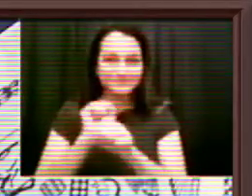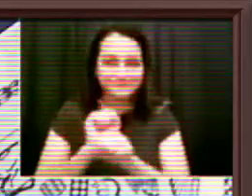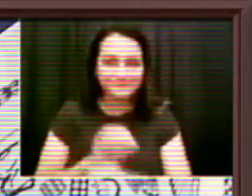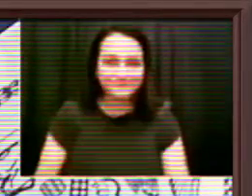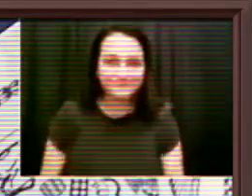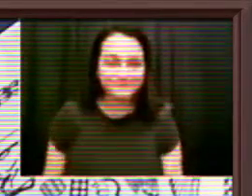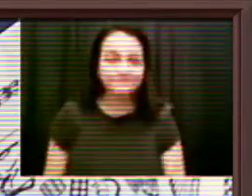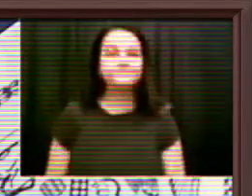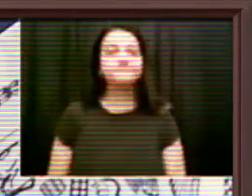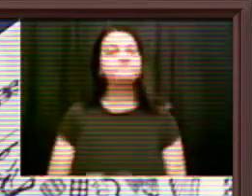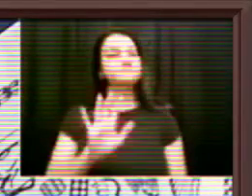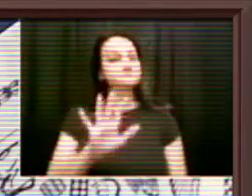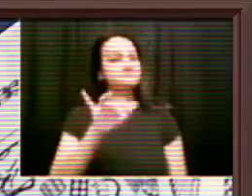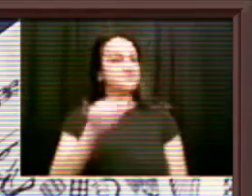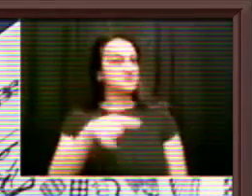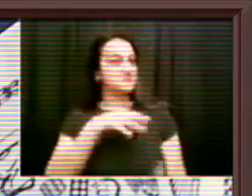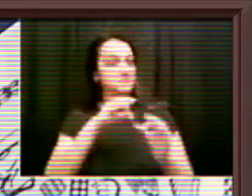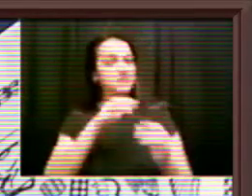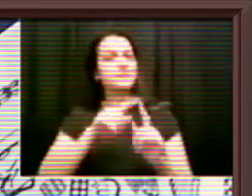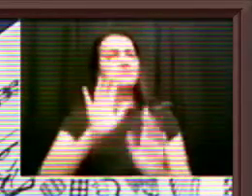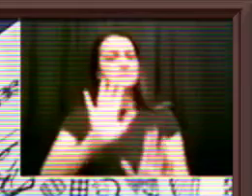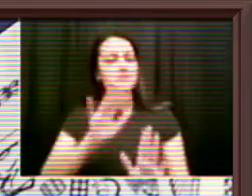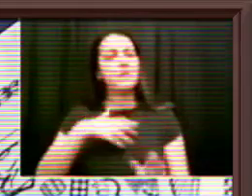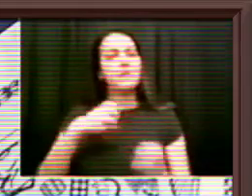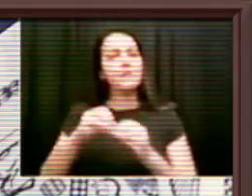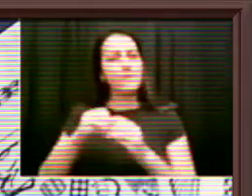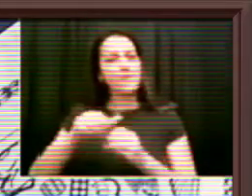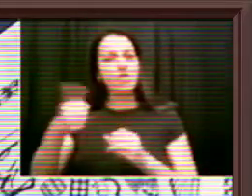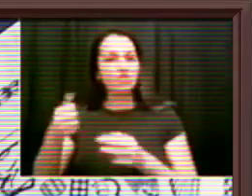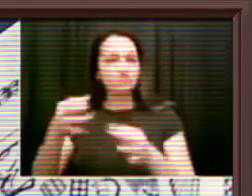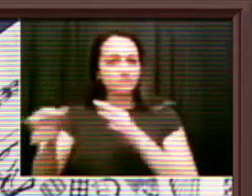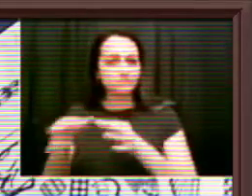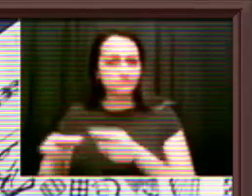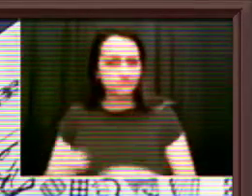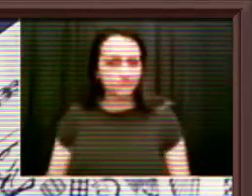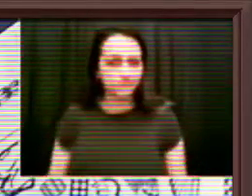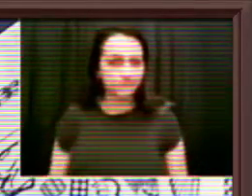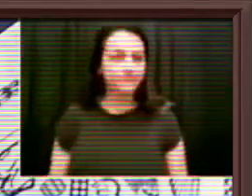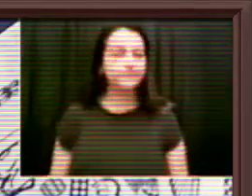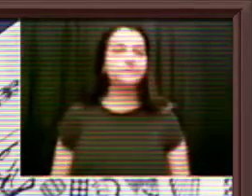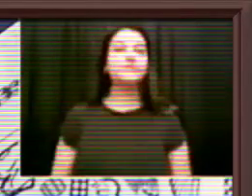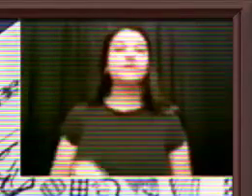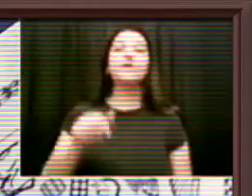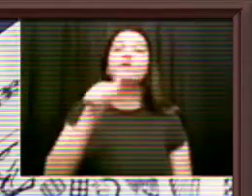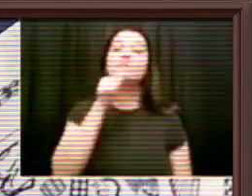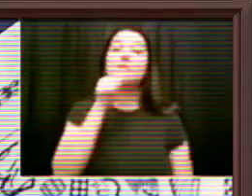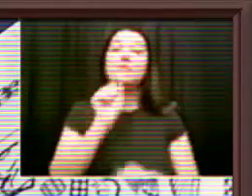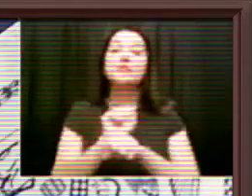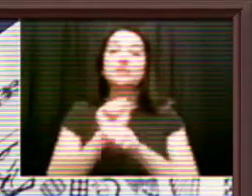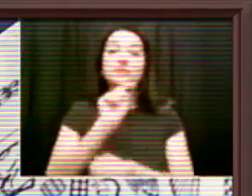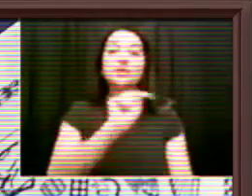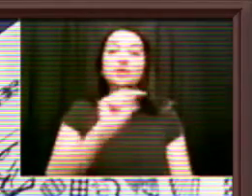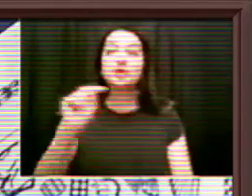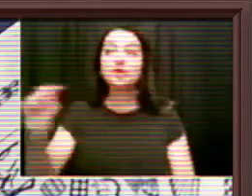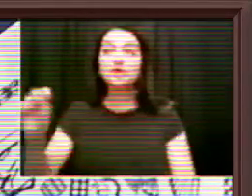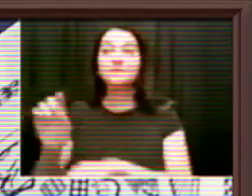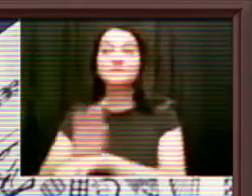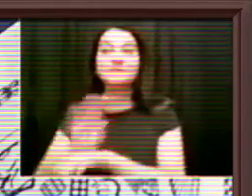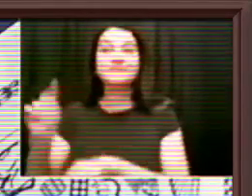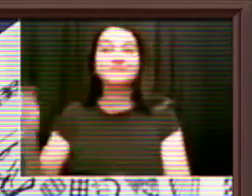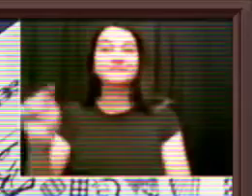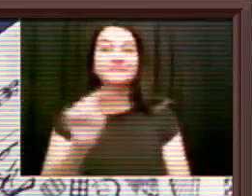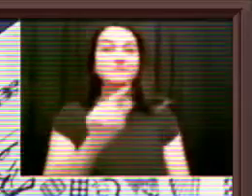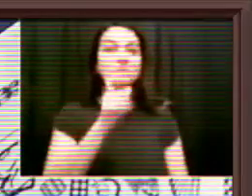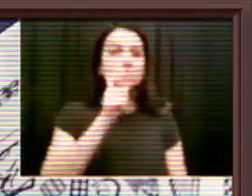if you decide not to put it on, all you're doing is hurting yourself. Now, if you decide, like, now if it's something like dealing with your child or